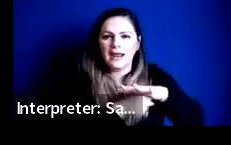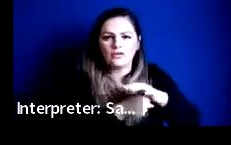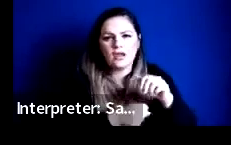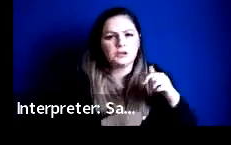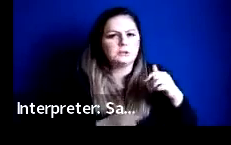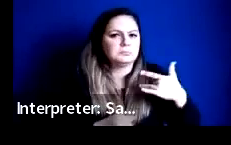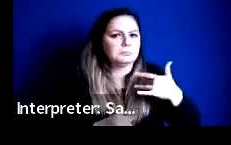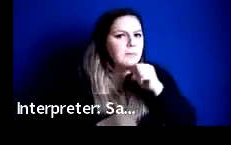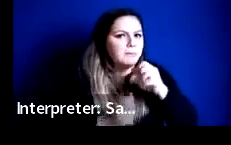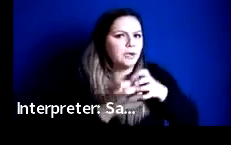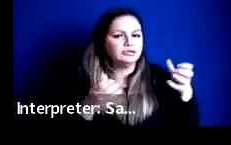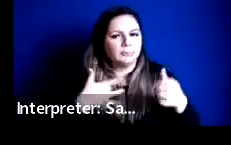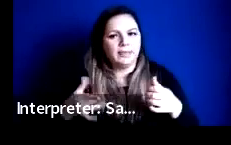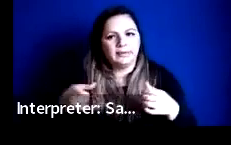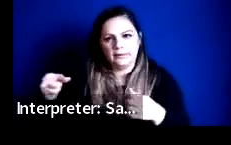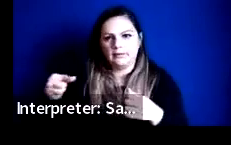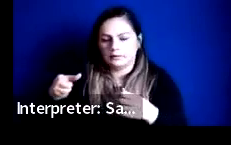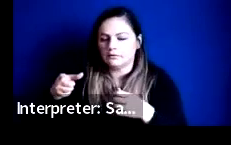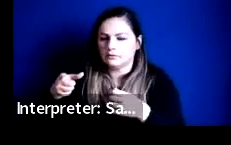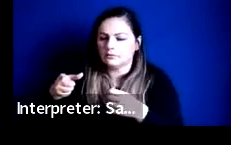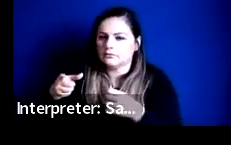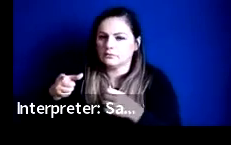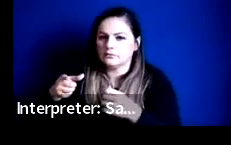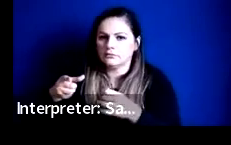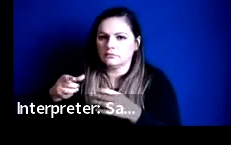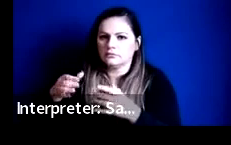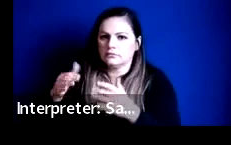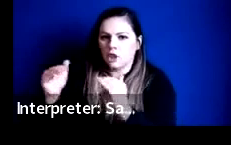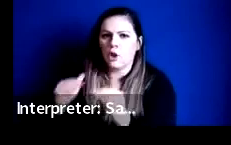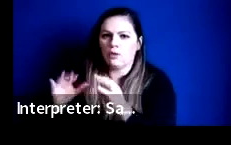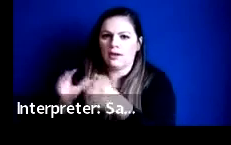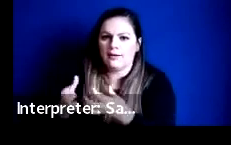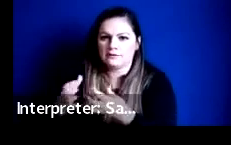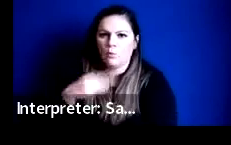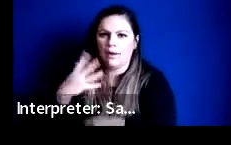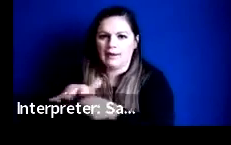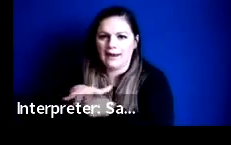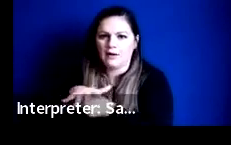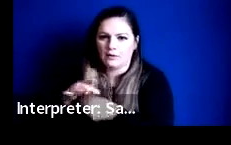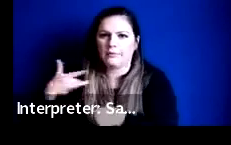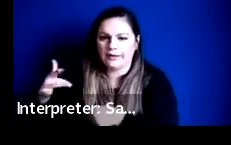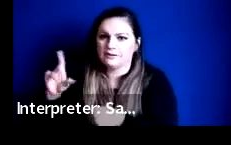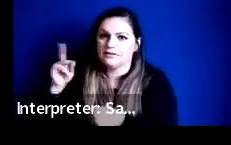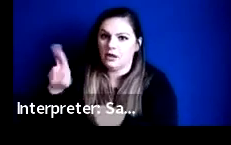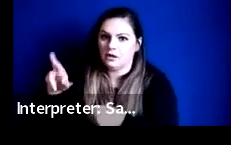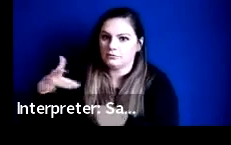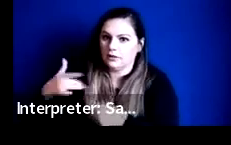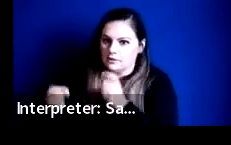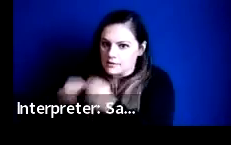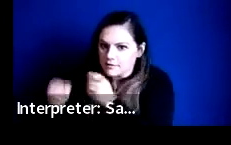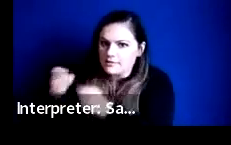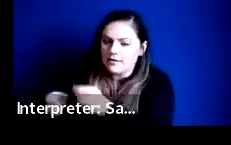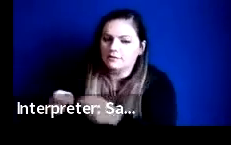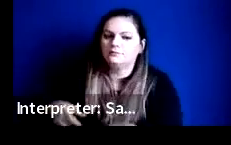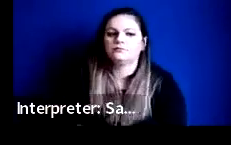class white areas. And then in '99, so the next three are kind of talking about where we